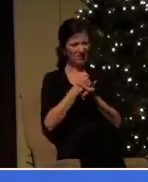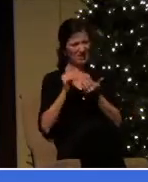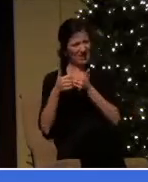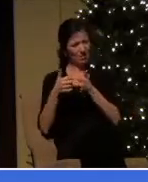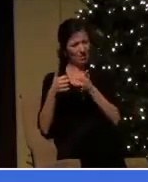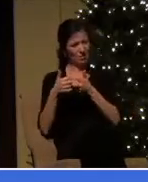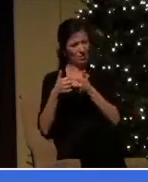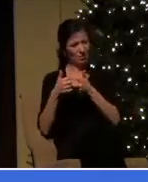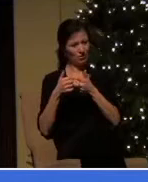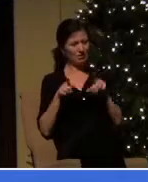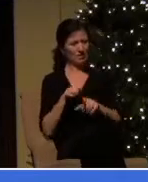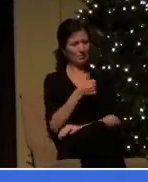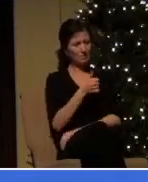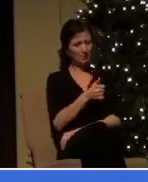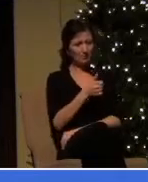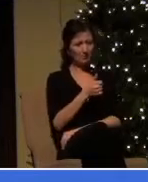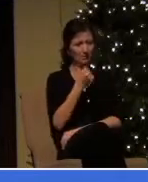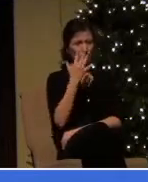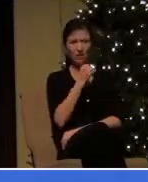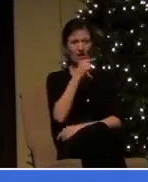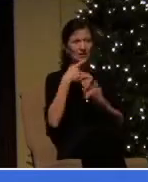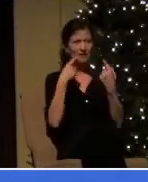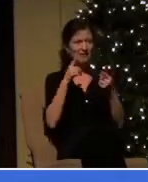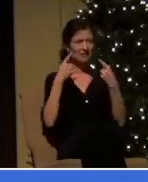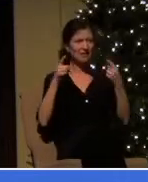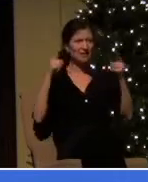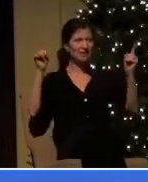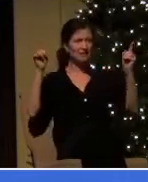they cannot flourish in the things of God.